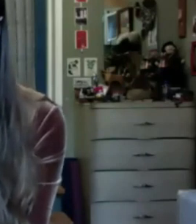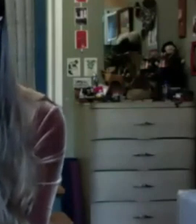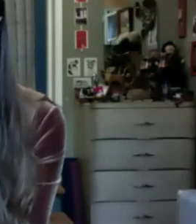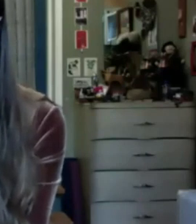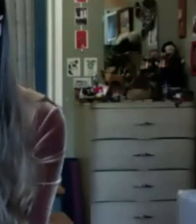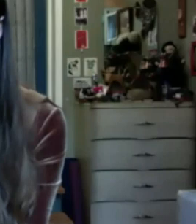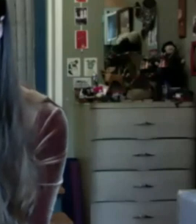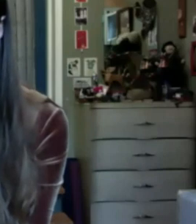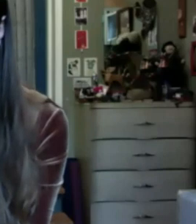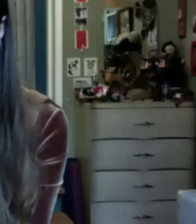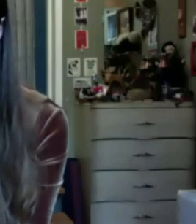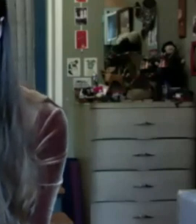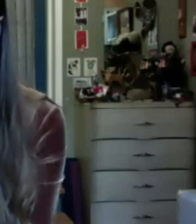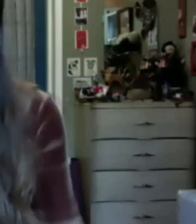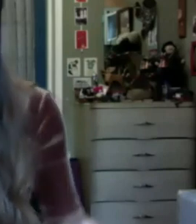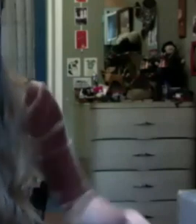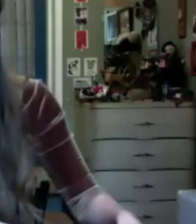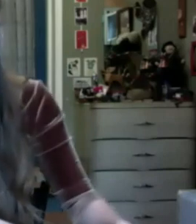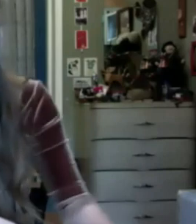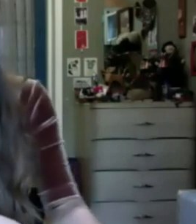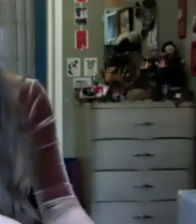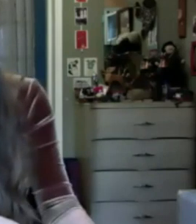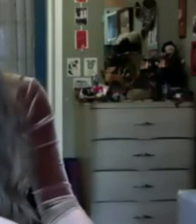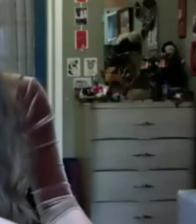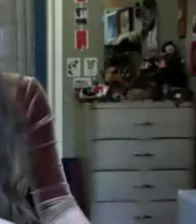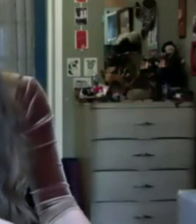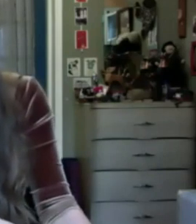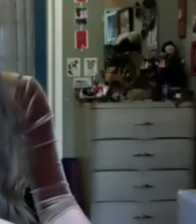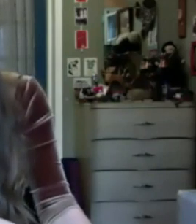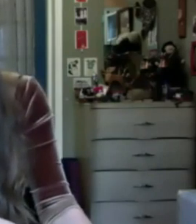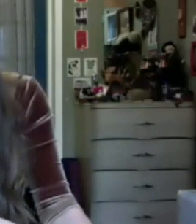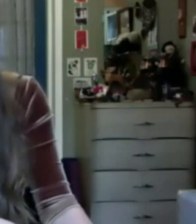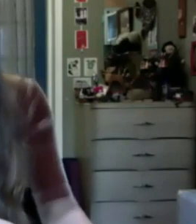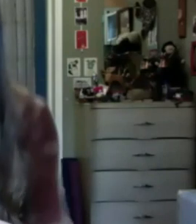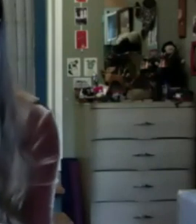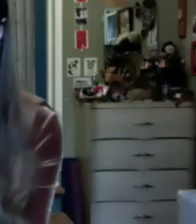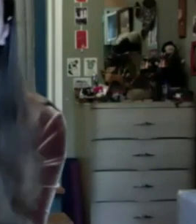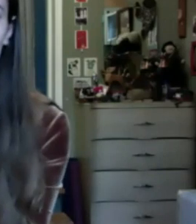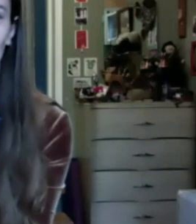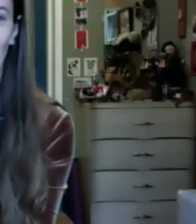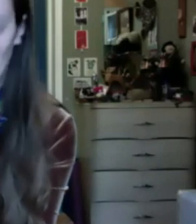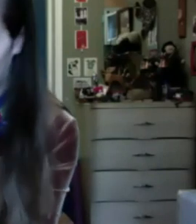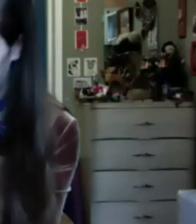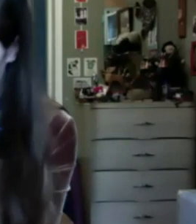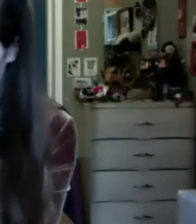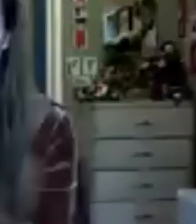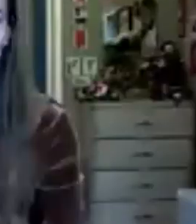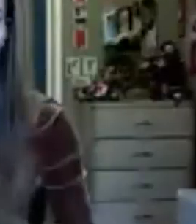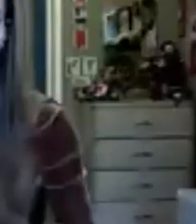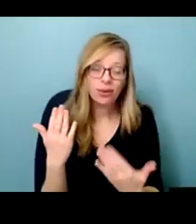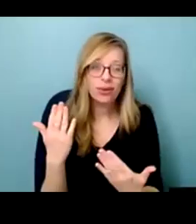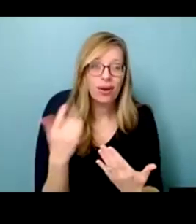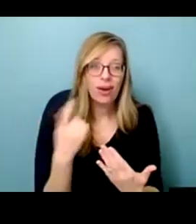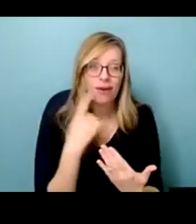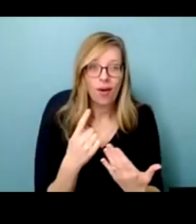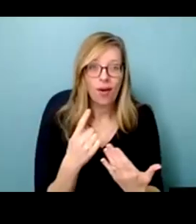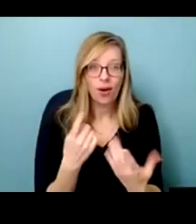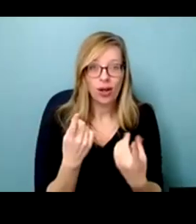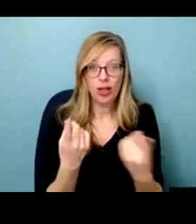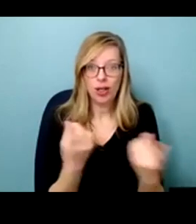and new systems that everybody has to learn. So thanks for doing what you